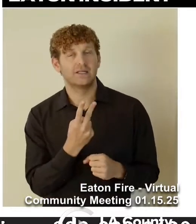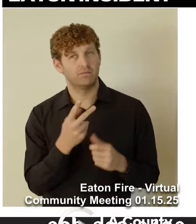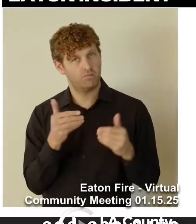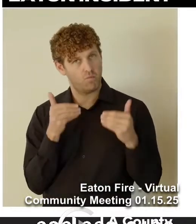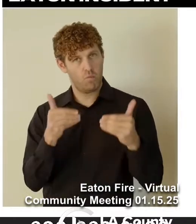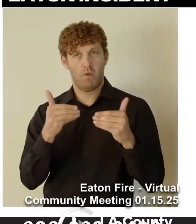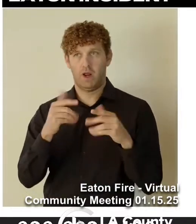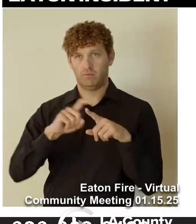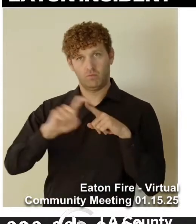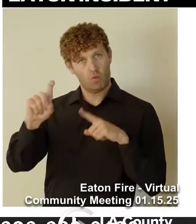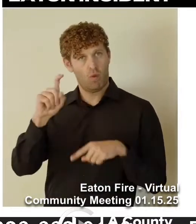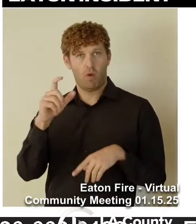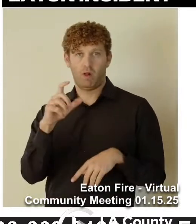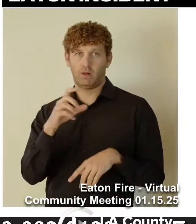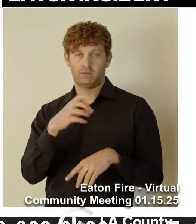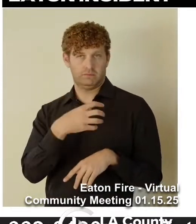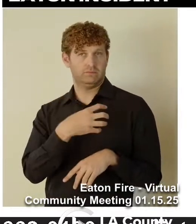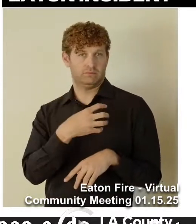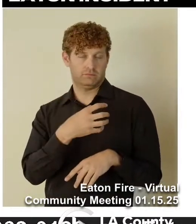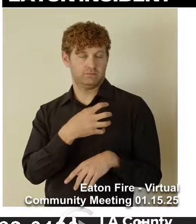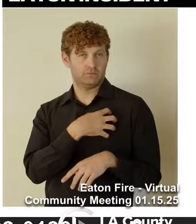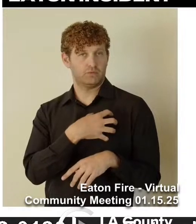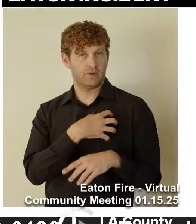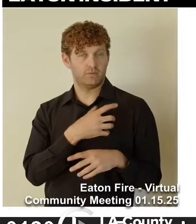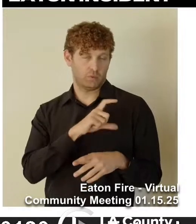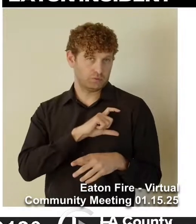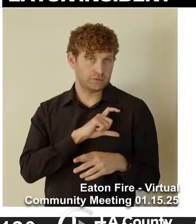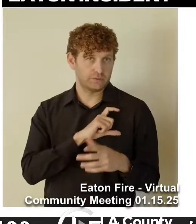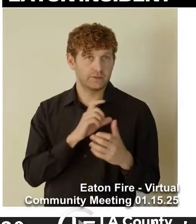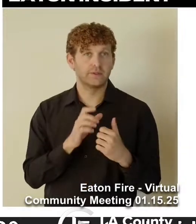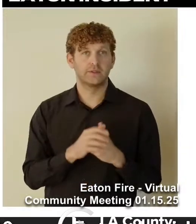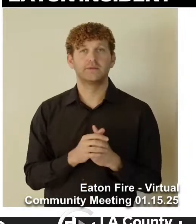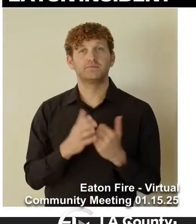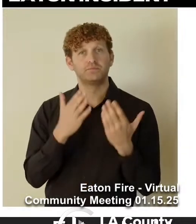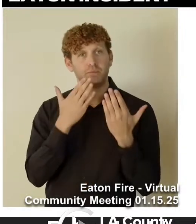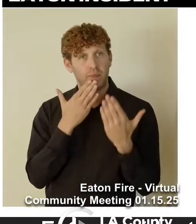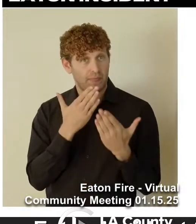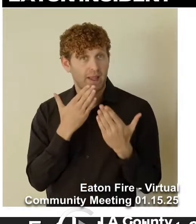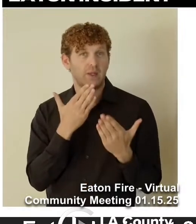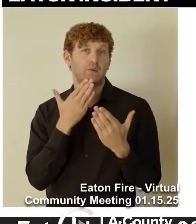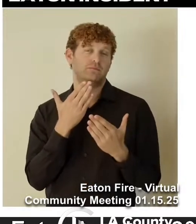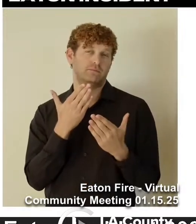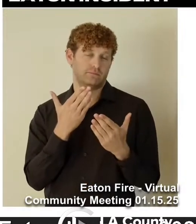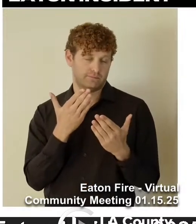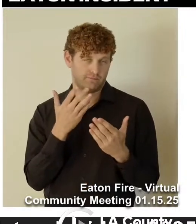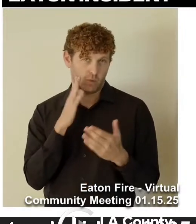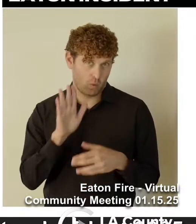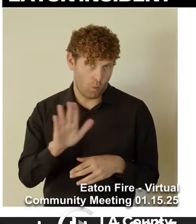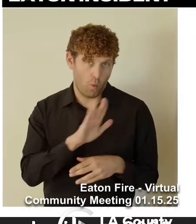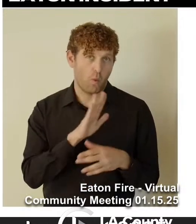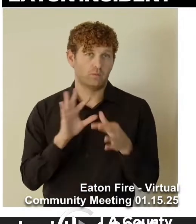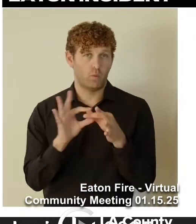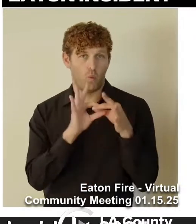investigate. We want to thank you guys, everyone, for their cooperation and their understanding, and just bear with us.